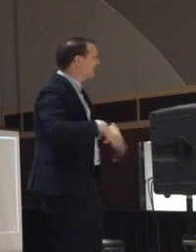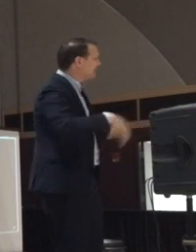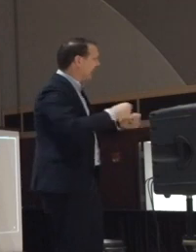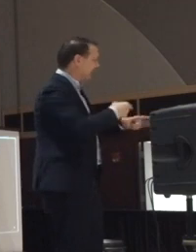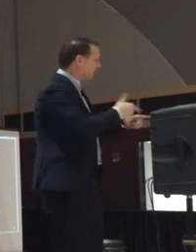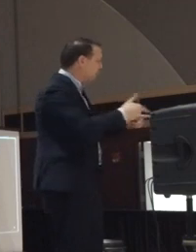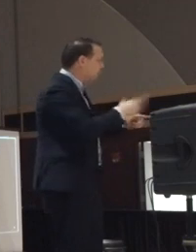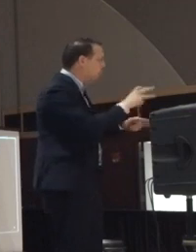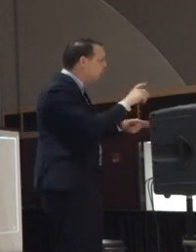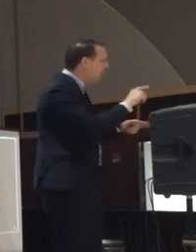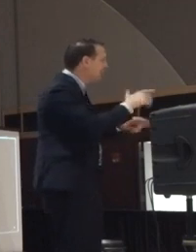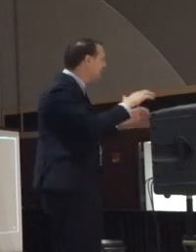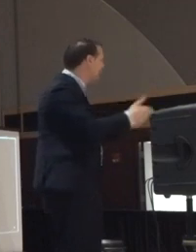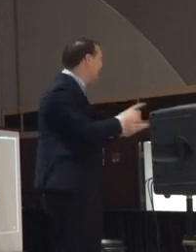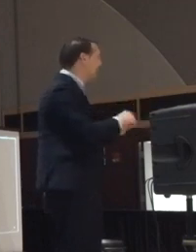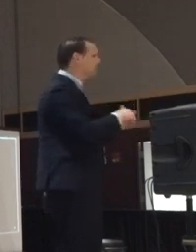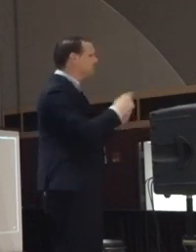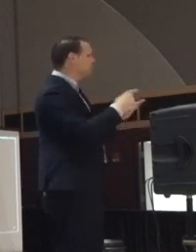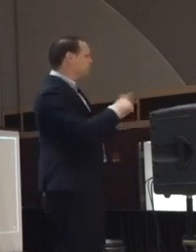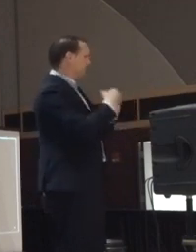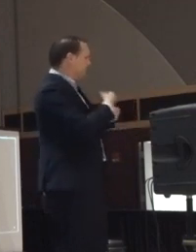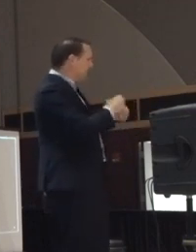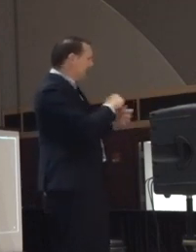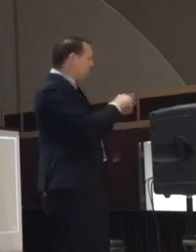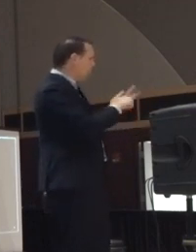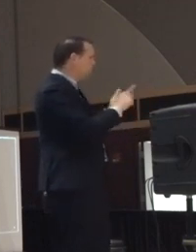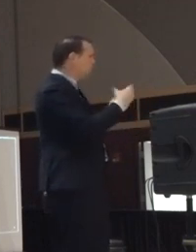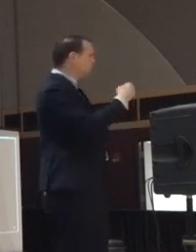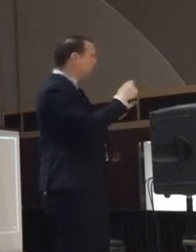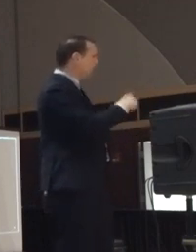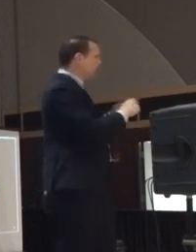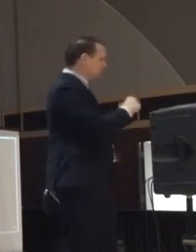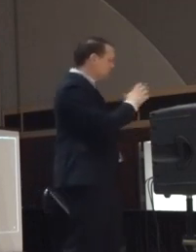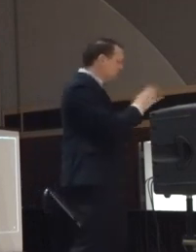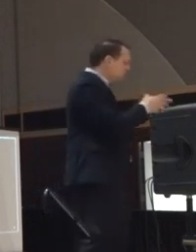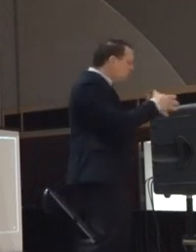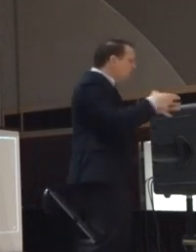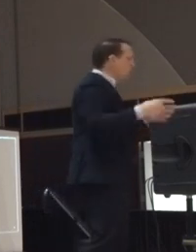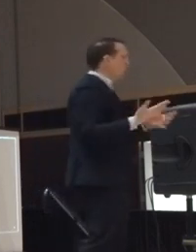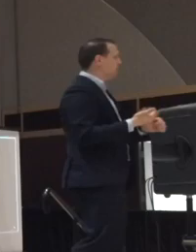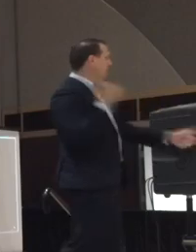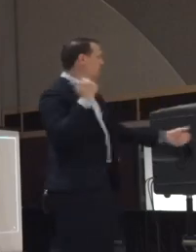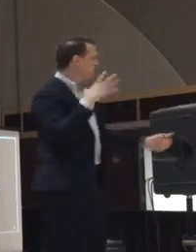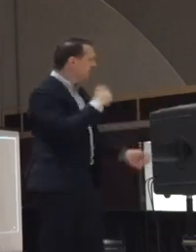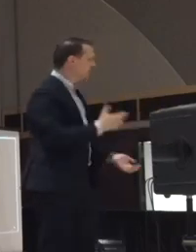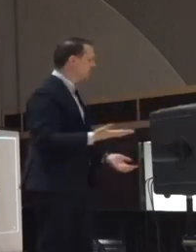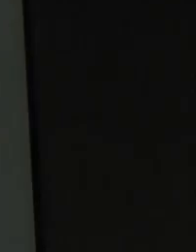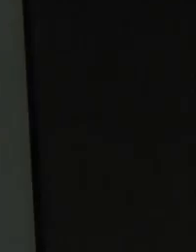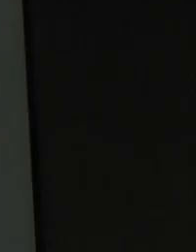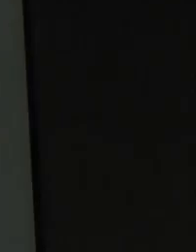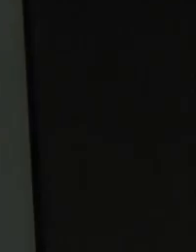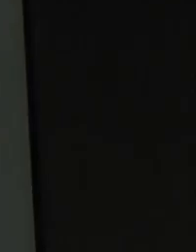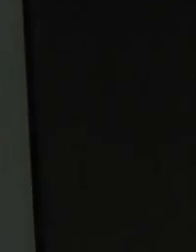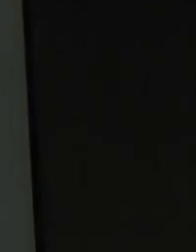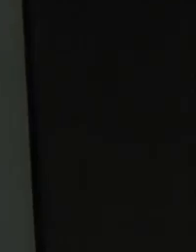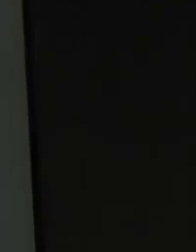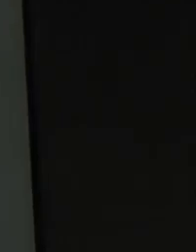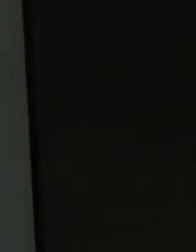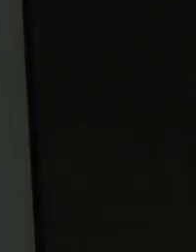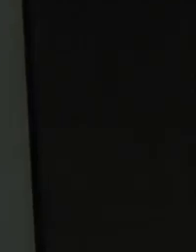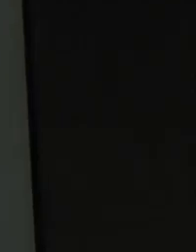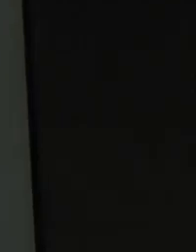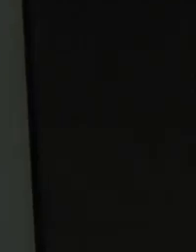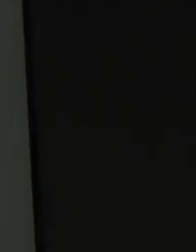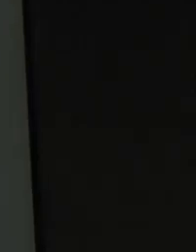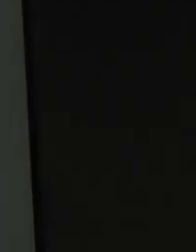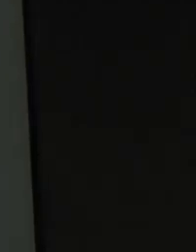welding class or the skilled trades class to start making the little shops that grow. And there's my book, Calling All Minds. That's my bird